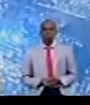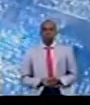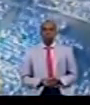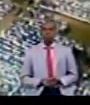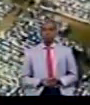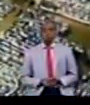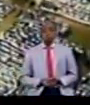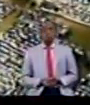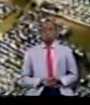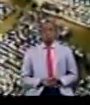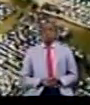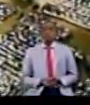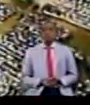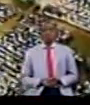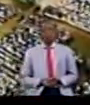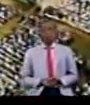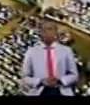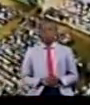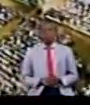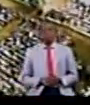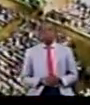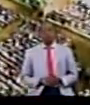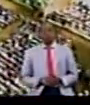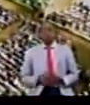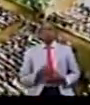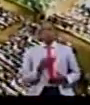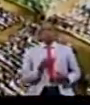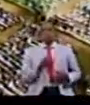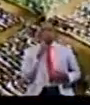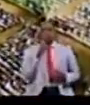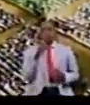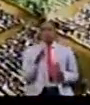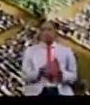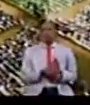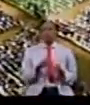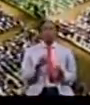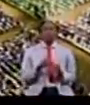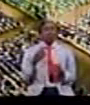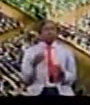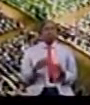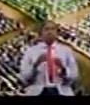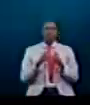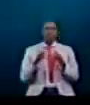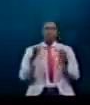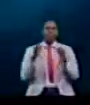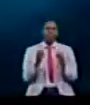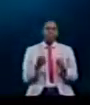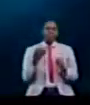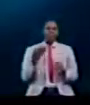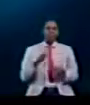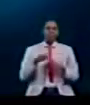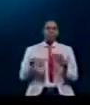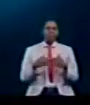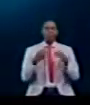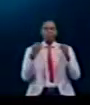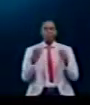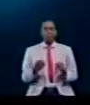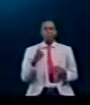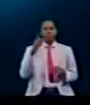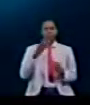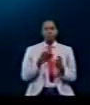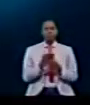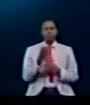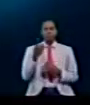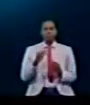I hand over to Pastor Matthew, I want to pray now. We are going to pray. Do you know that many families also